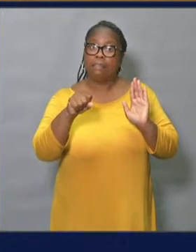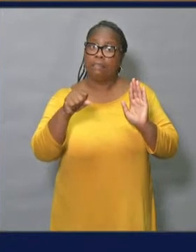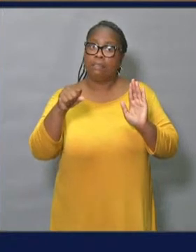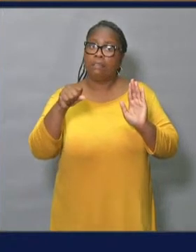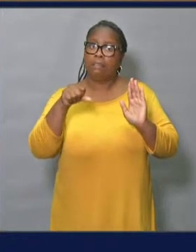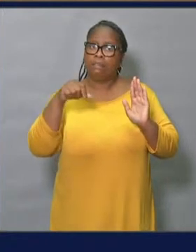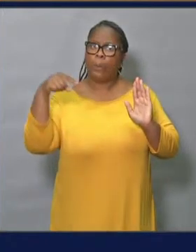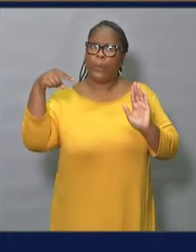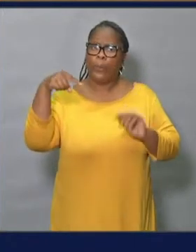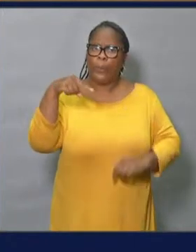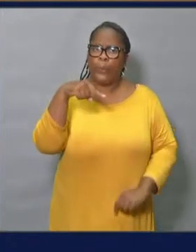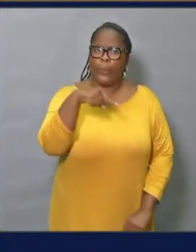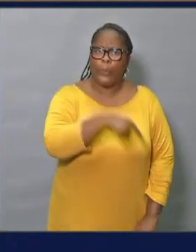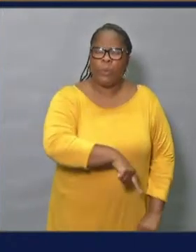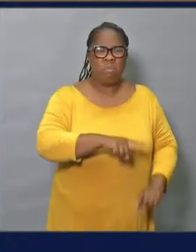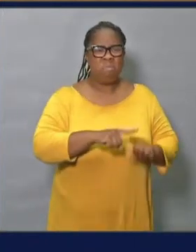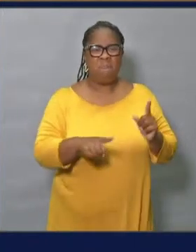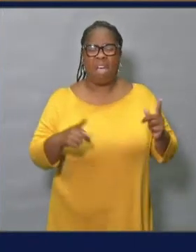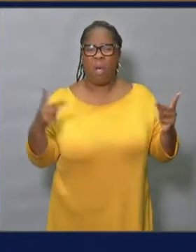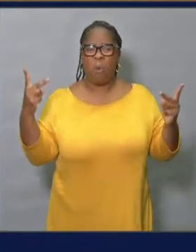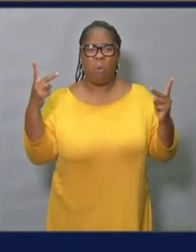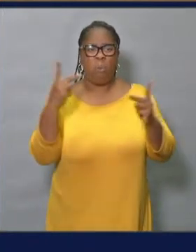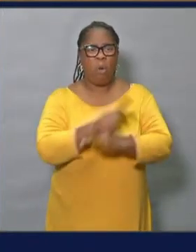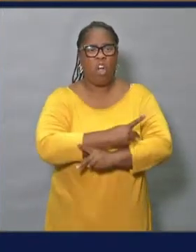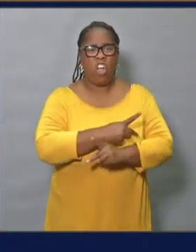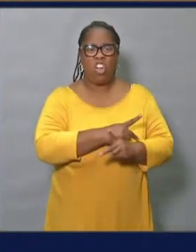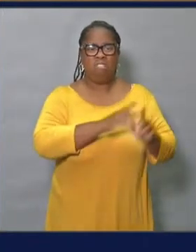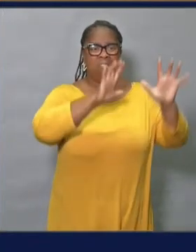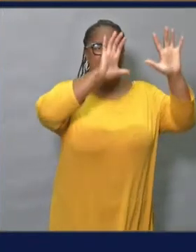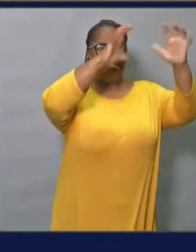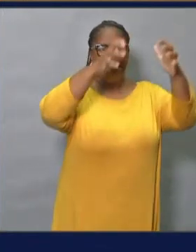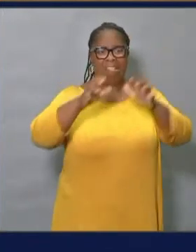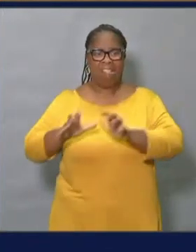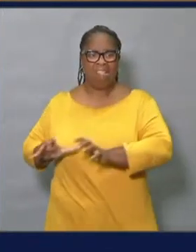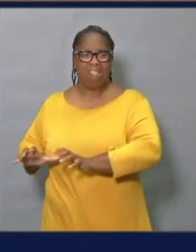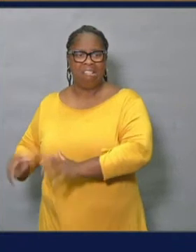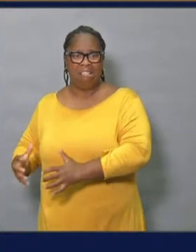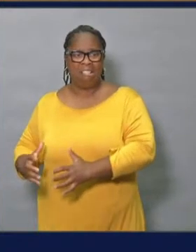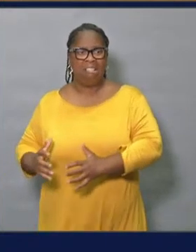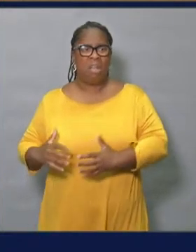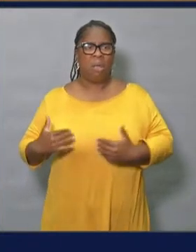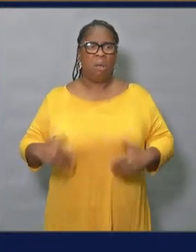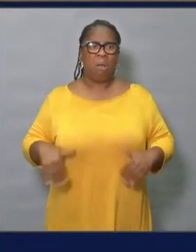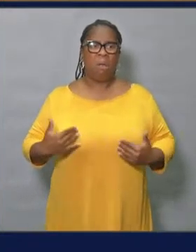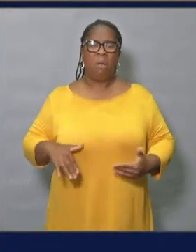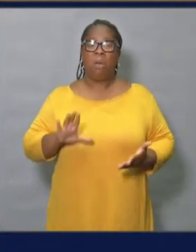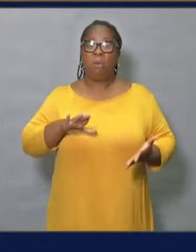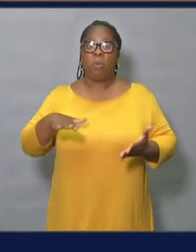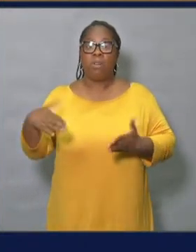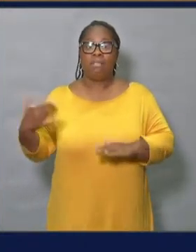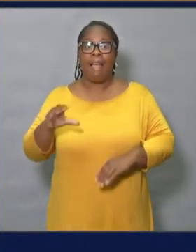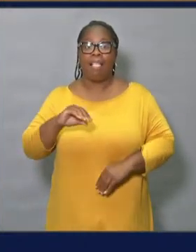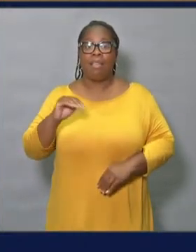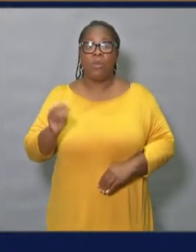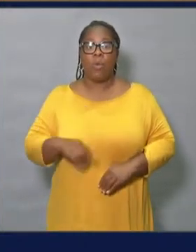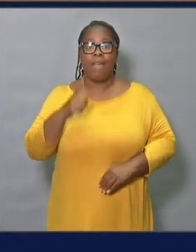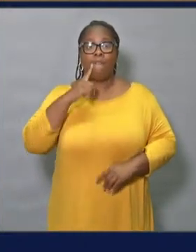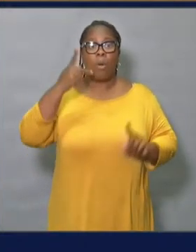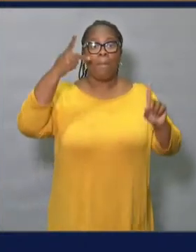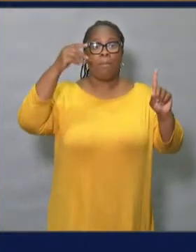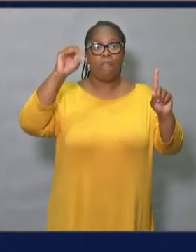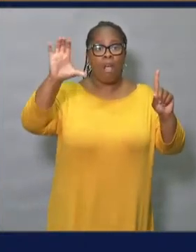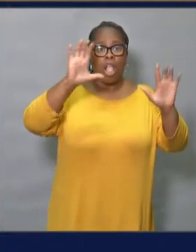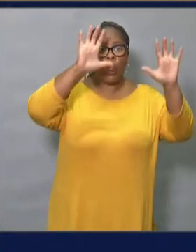inequity and disproportionality. So this shows you just on a table that the mortality rates amongst people of